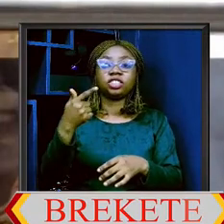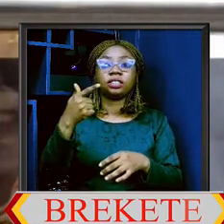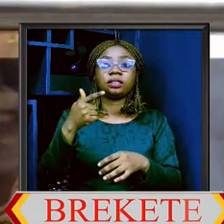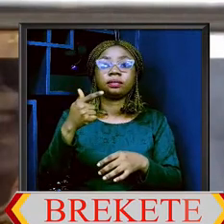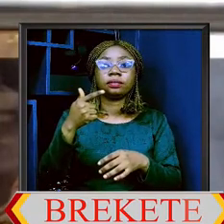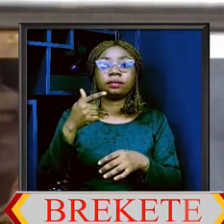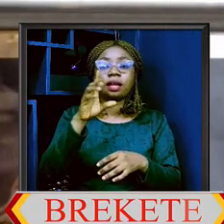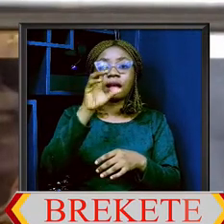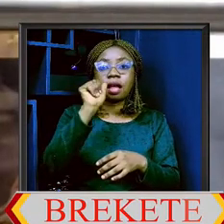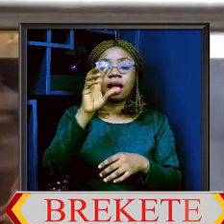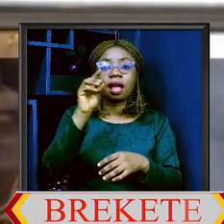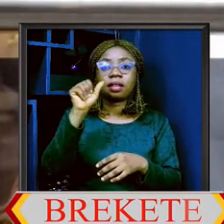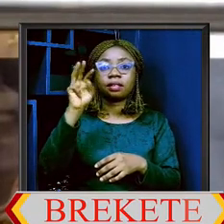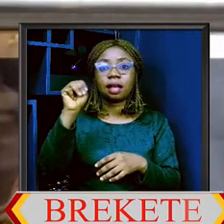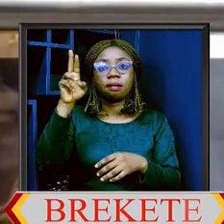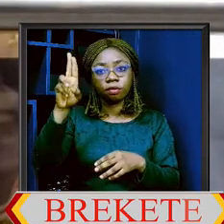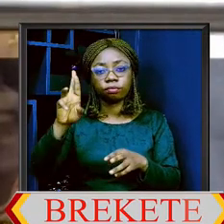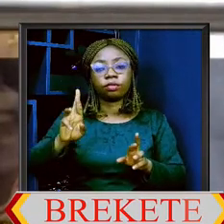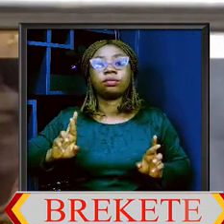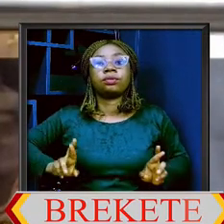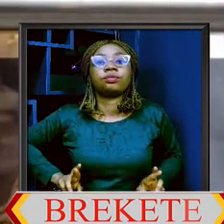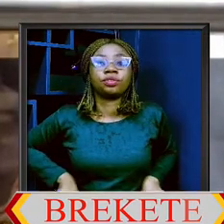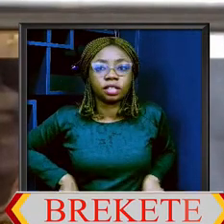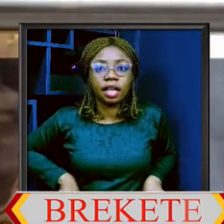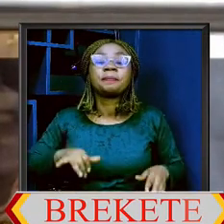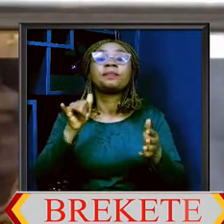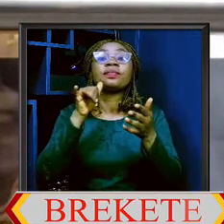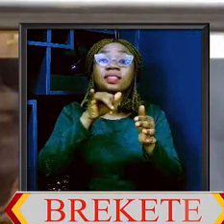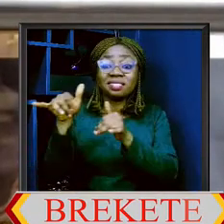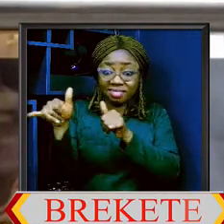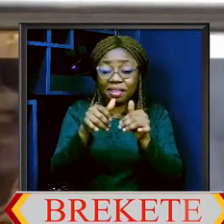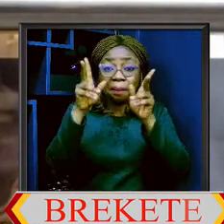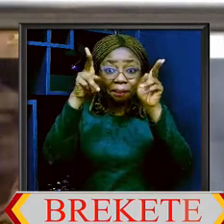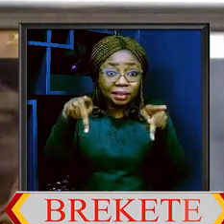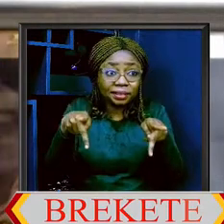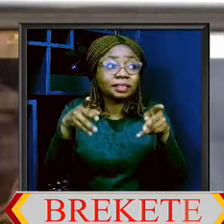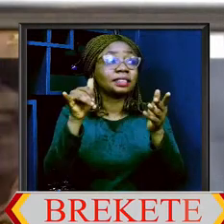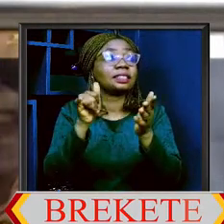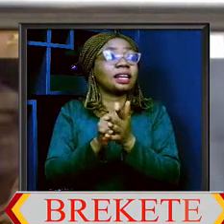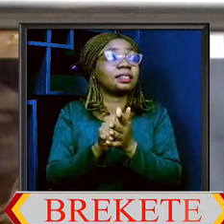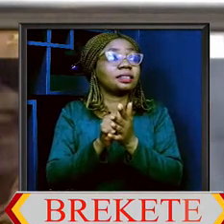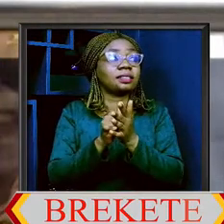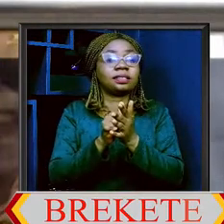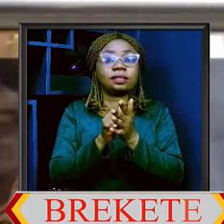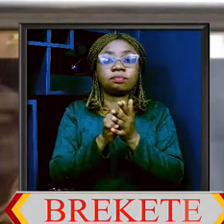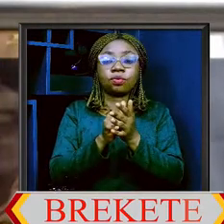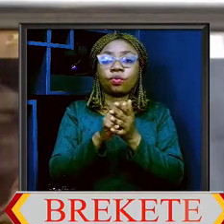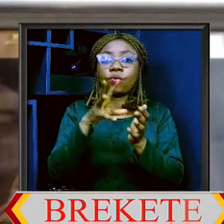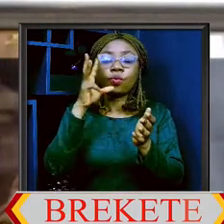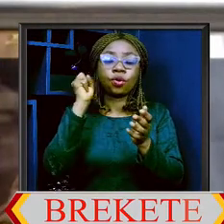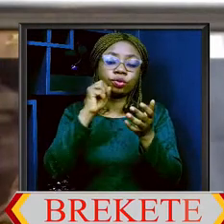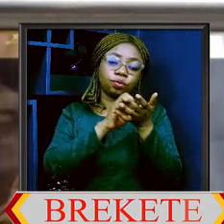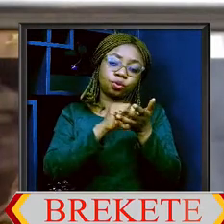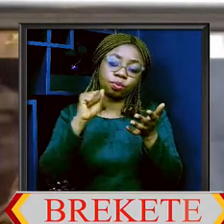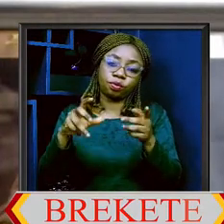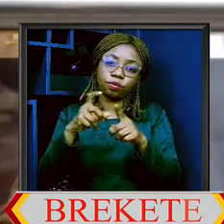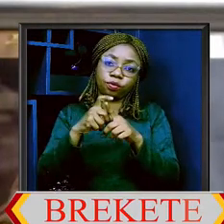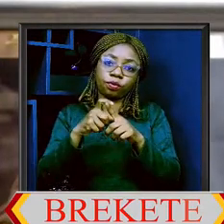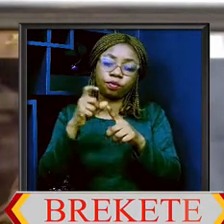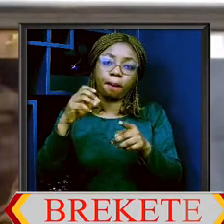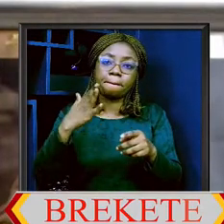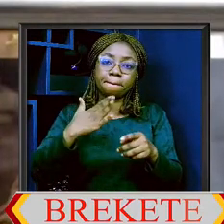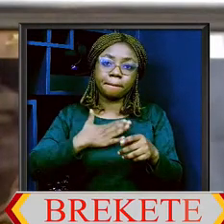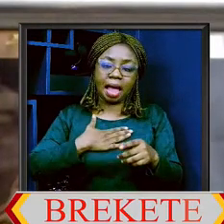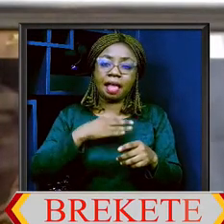was retired so this same person that was removed from my